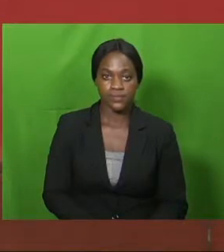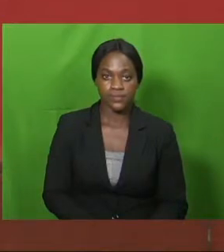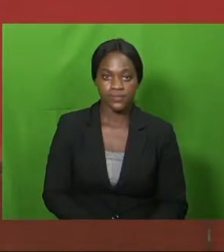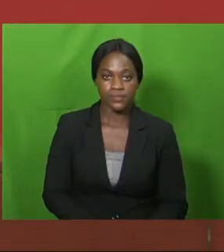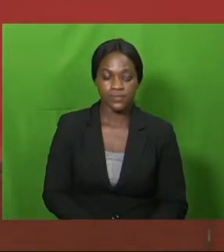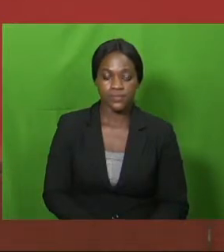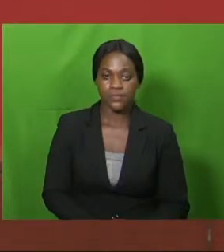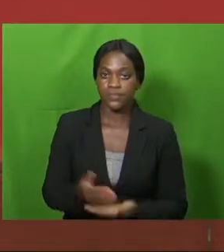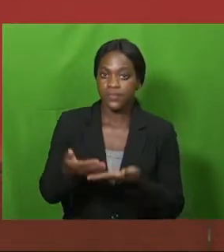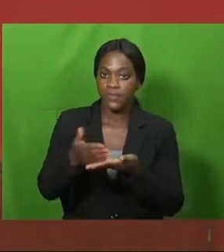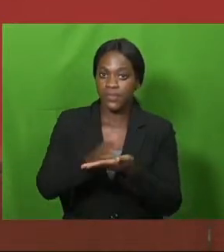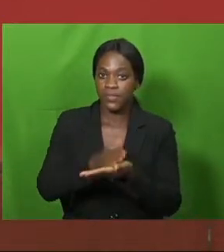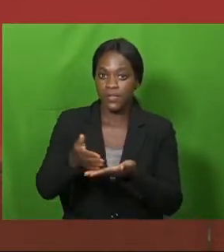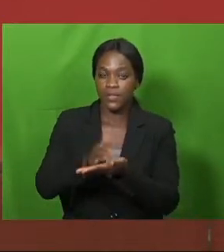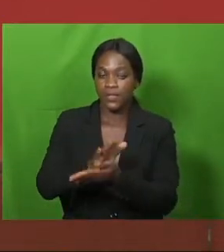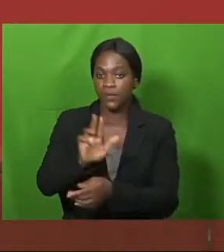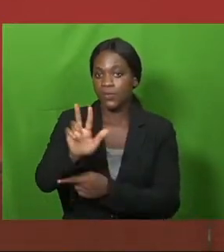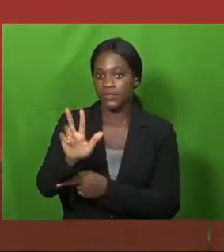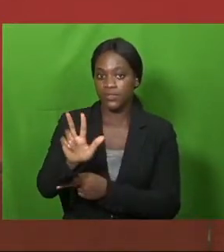Page 3.